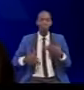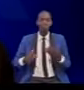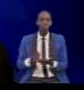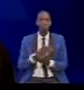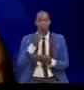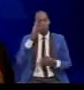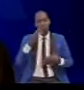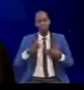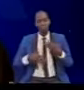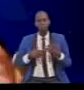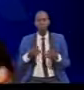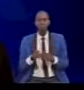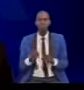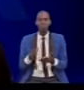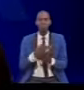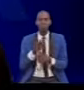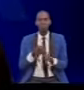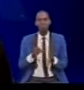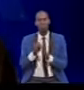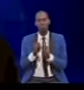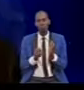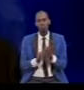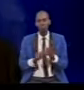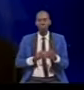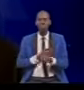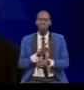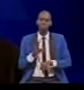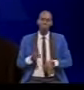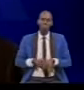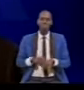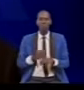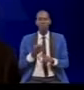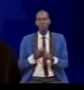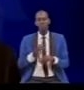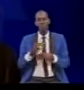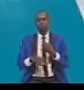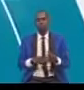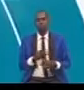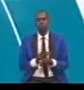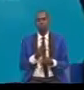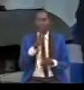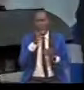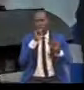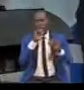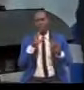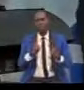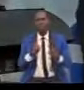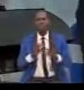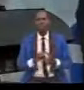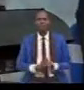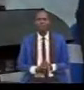from states and regions and nations across the globe. Be blessed.